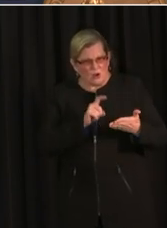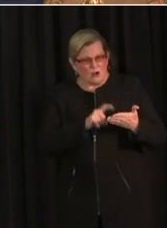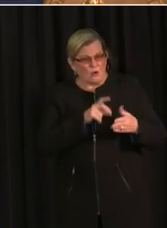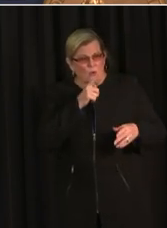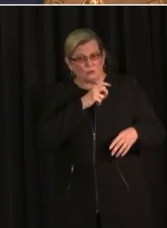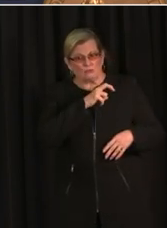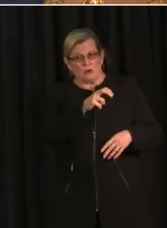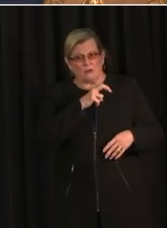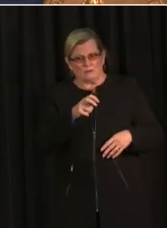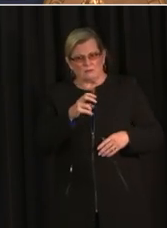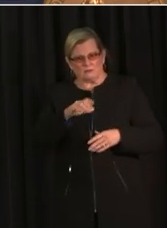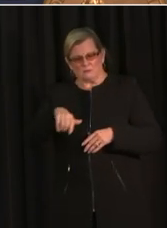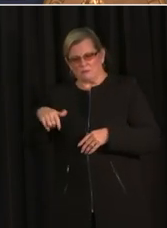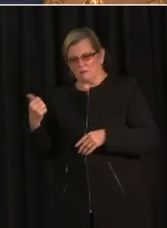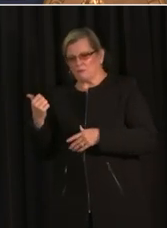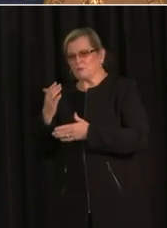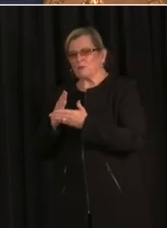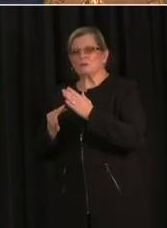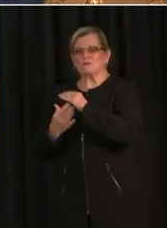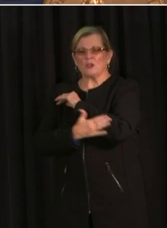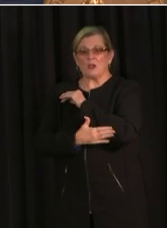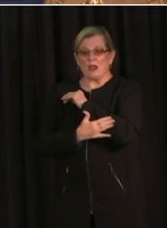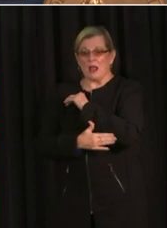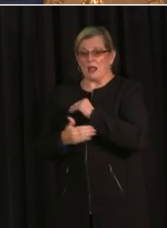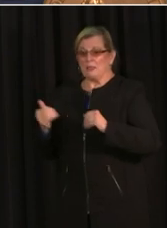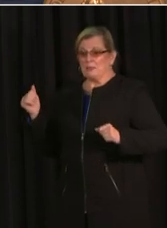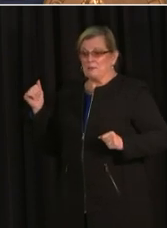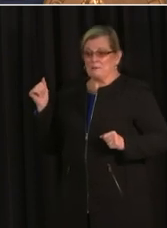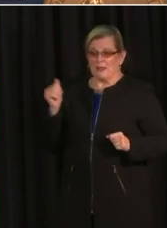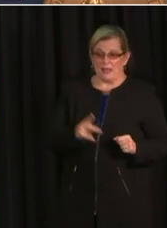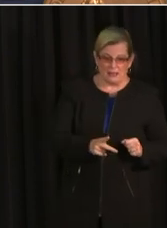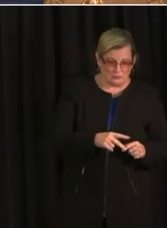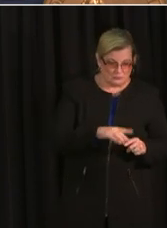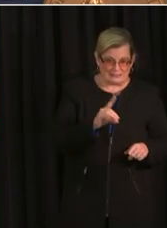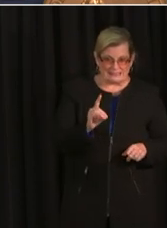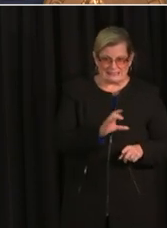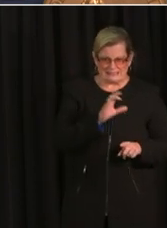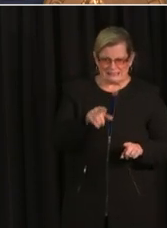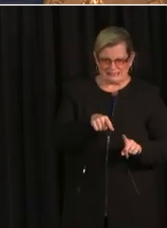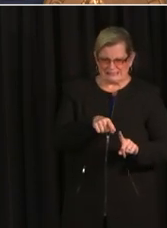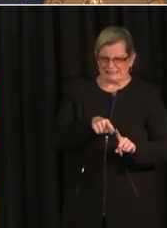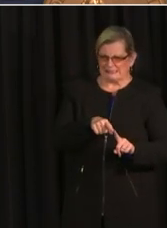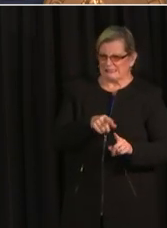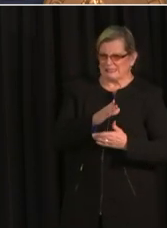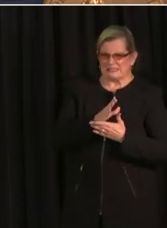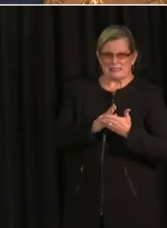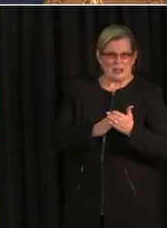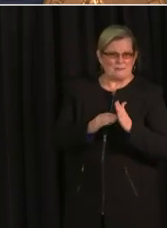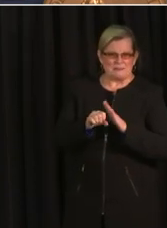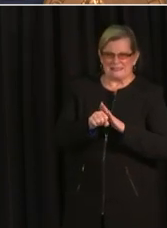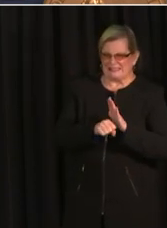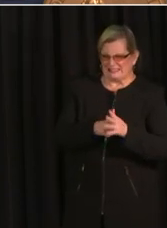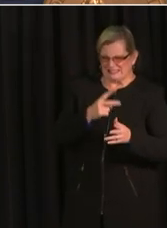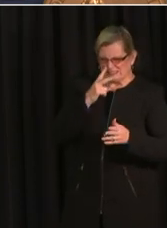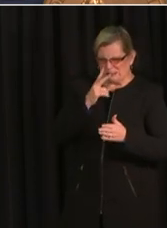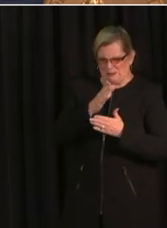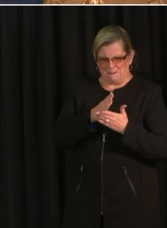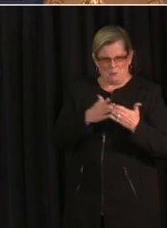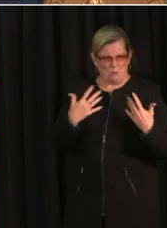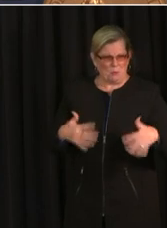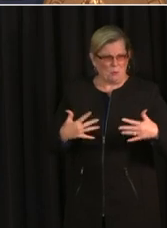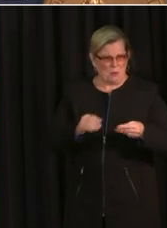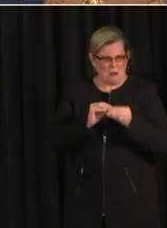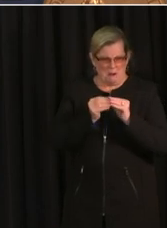of the country and coming to DC. So we know, unfortunately, that there are states that are seeing significant spikes